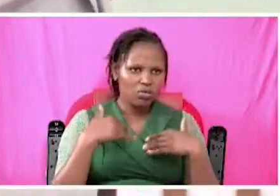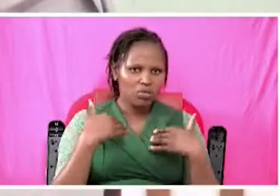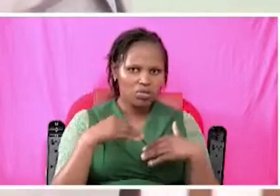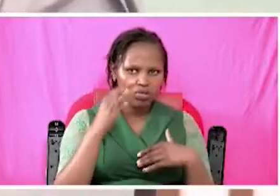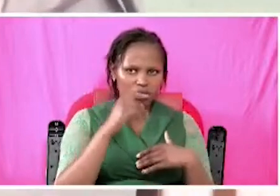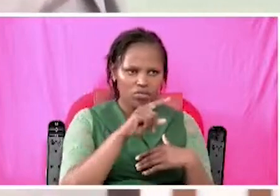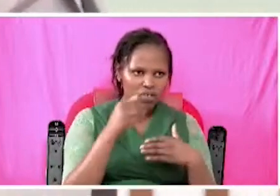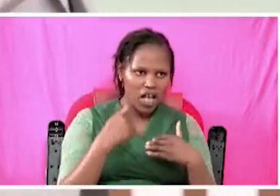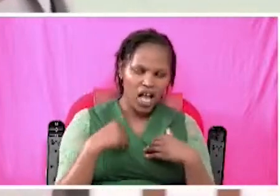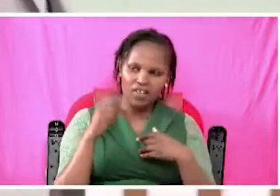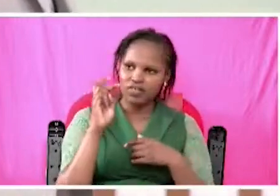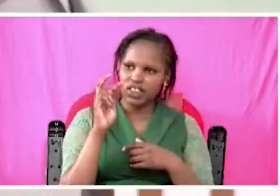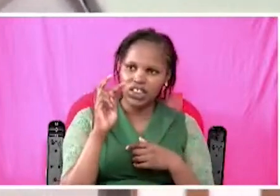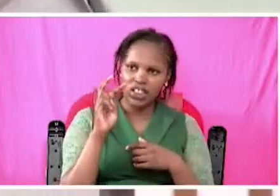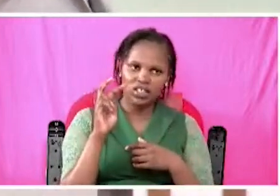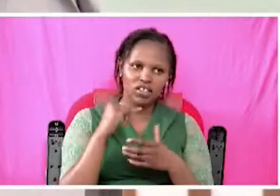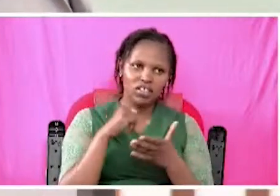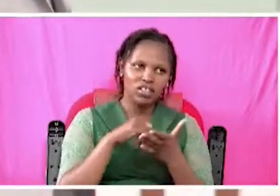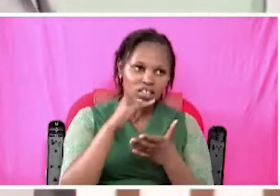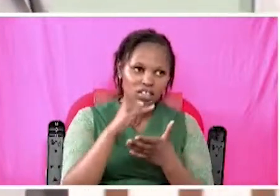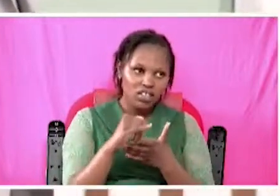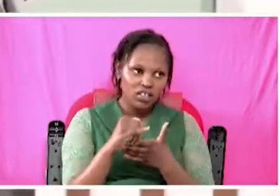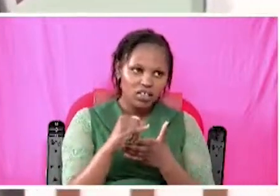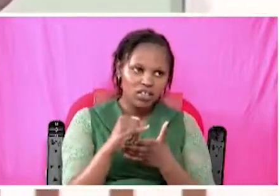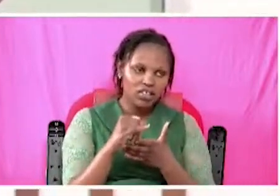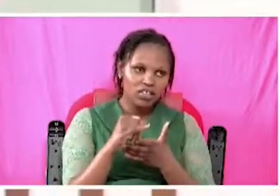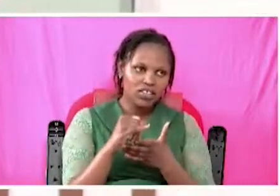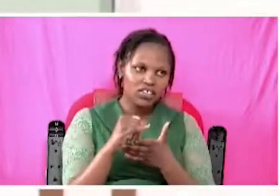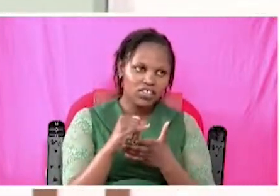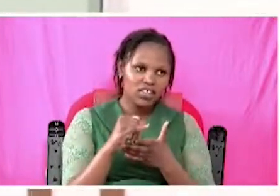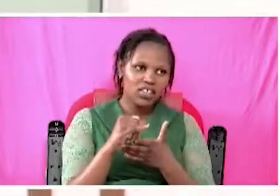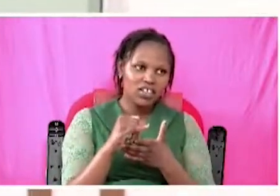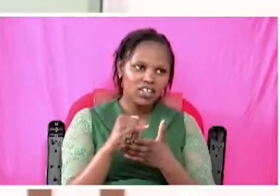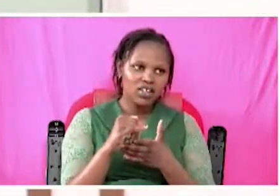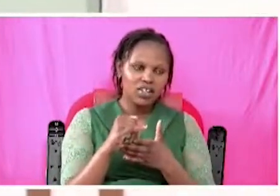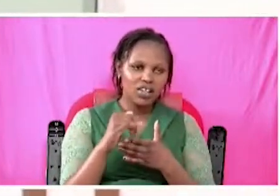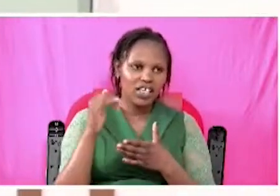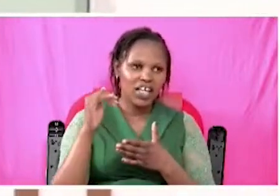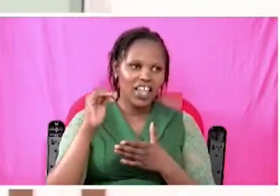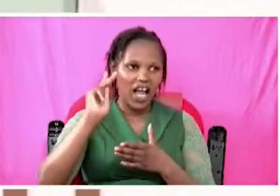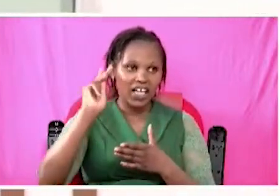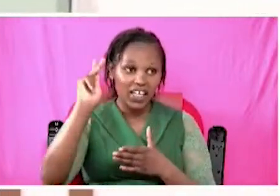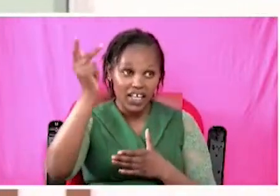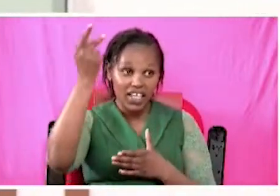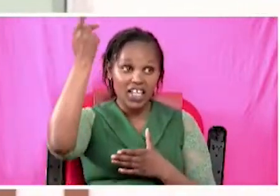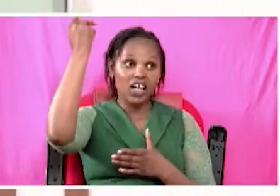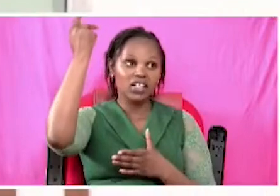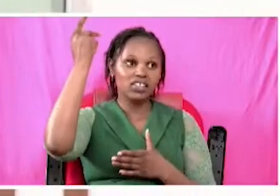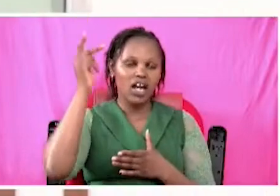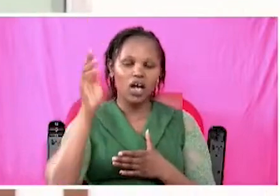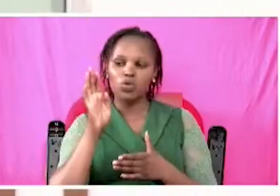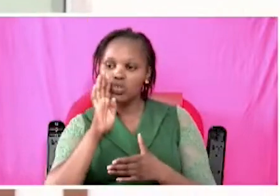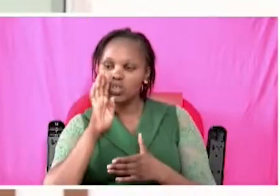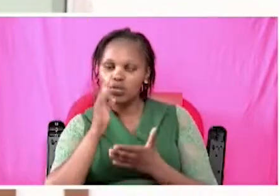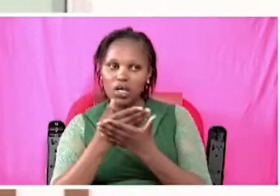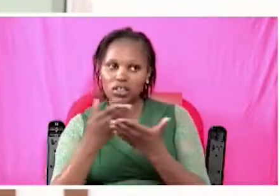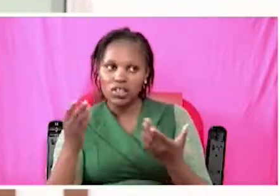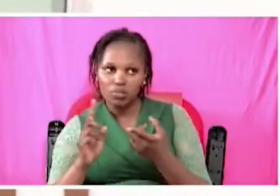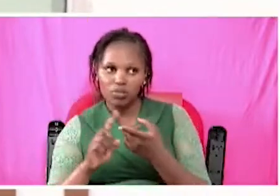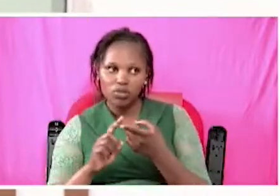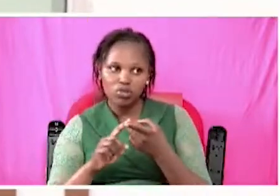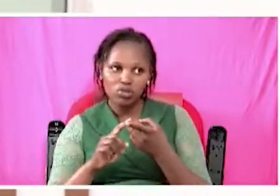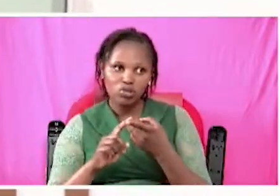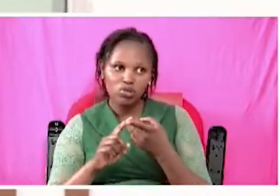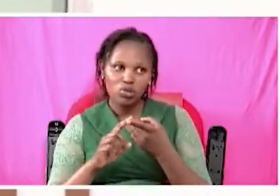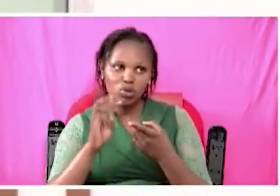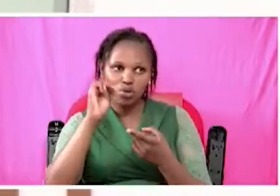is actually Kenyatta goes right to the ear and whispers something to President Moi, whether it was a very